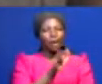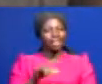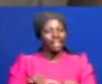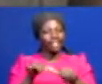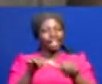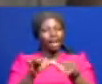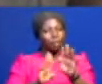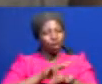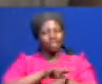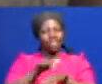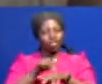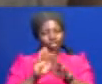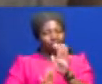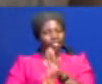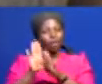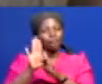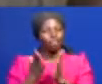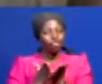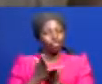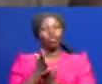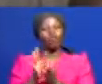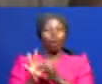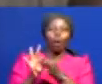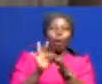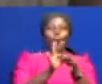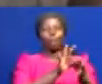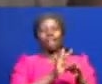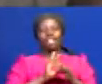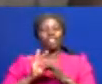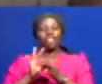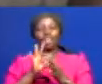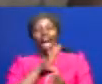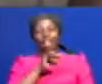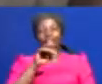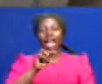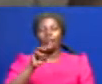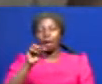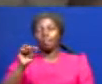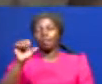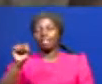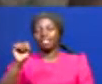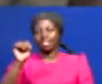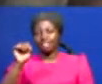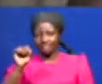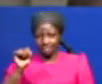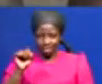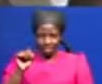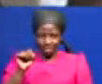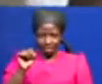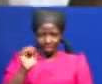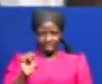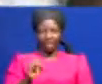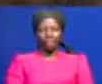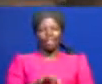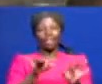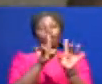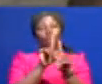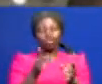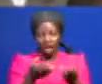Development through Cooperatives and Micro and Small Businesses. It also happens when public